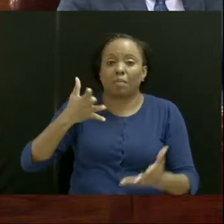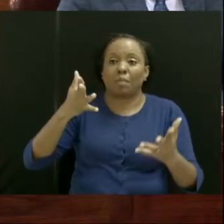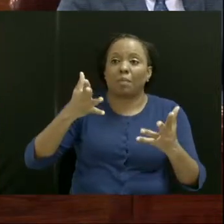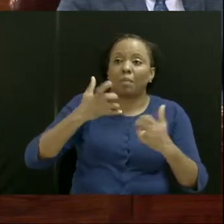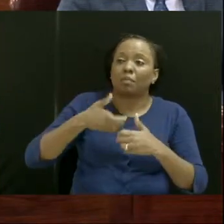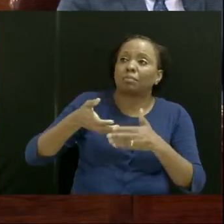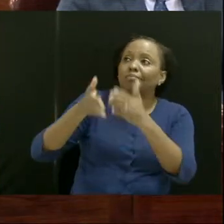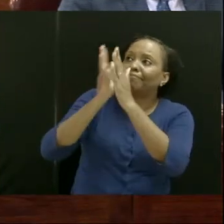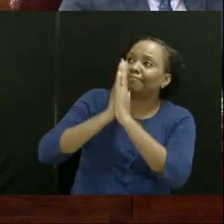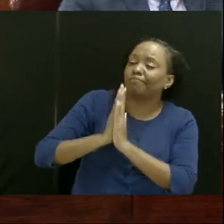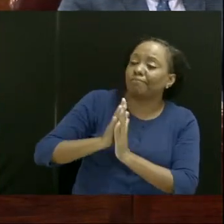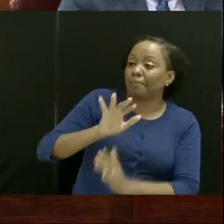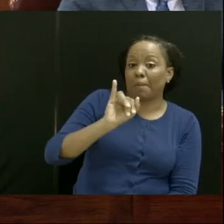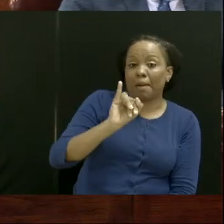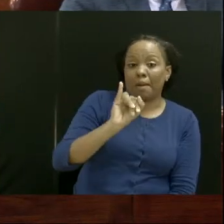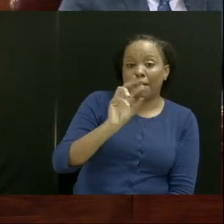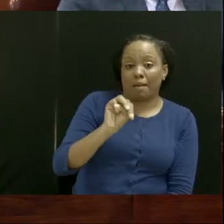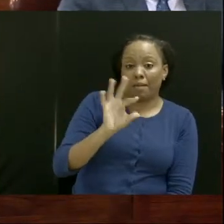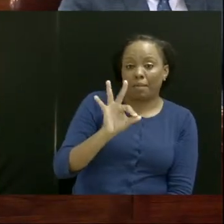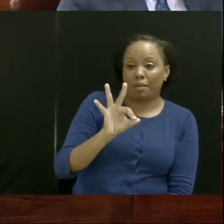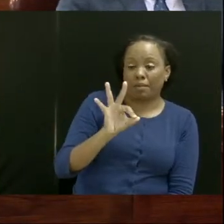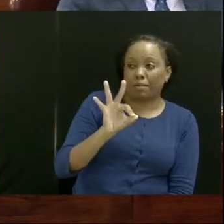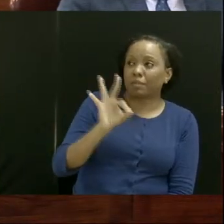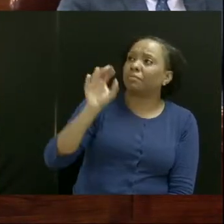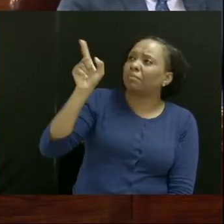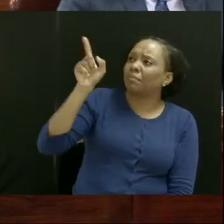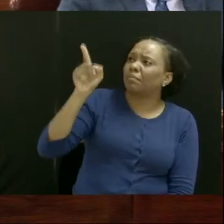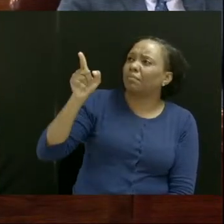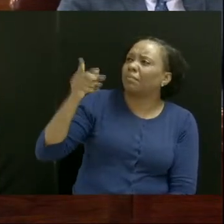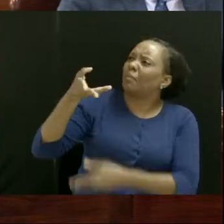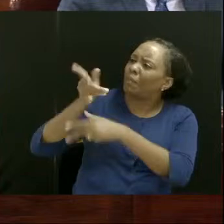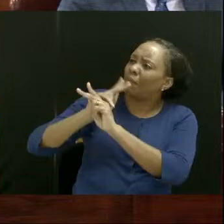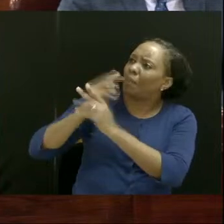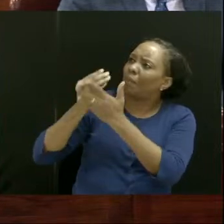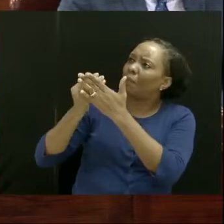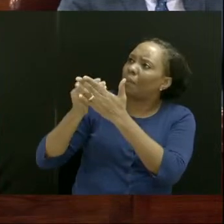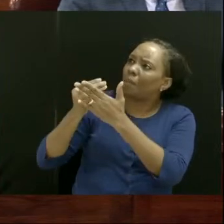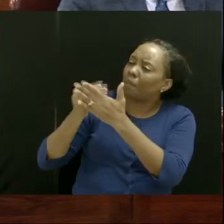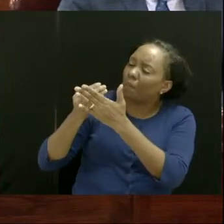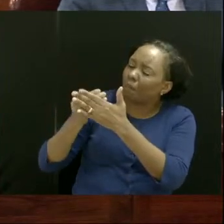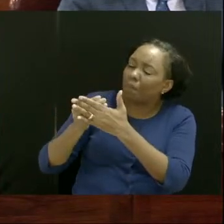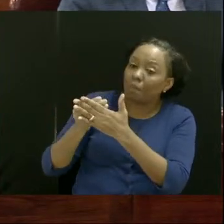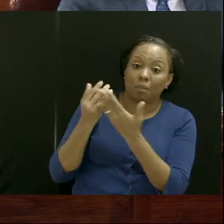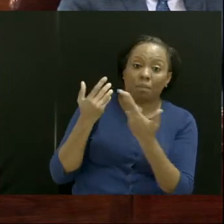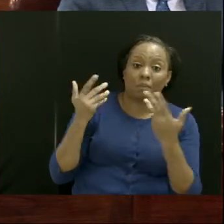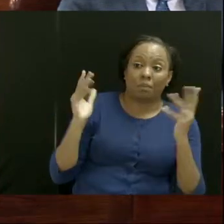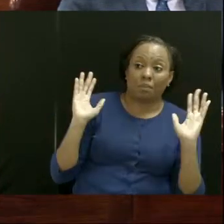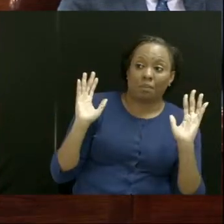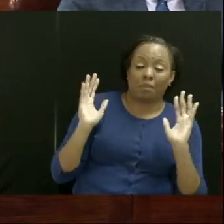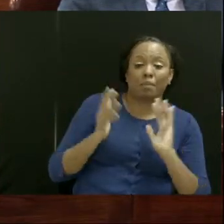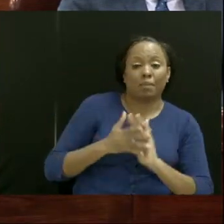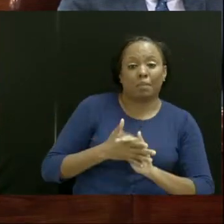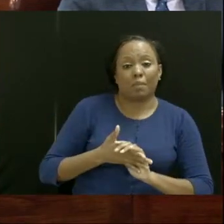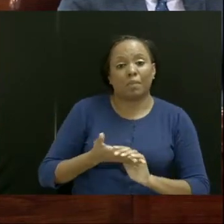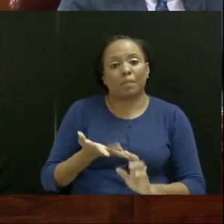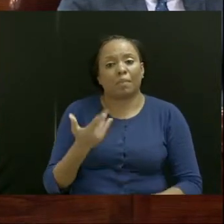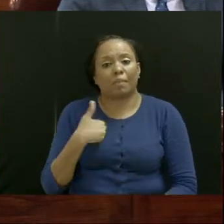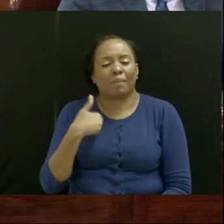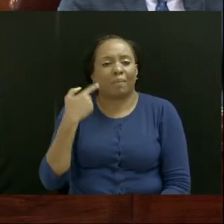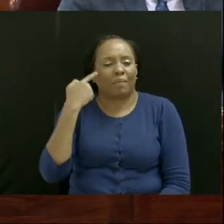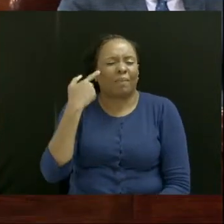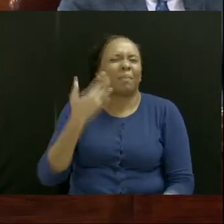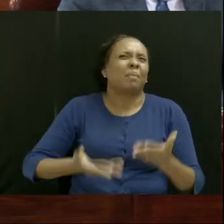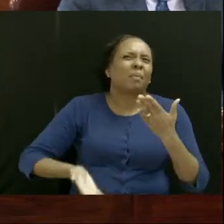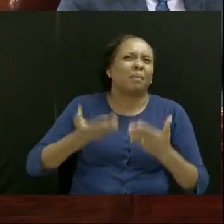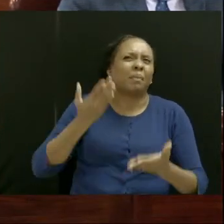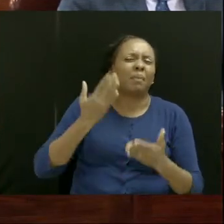outside of that which came at the hands of the IMF itself at that early moment in proceedings. So I think it is nearer the